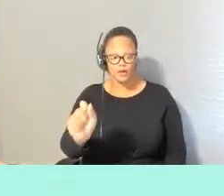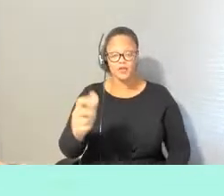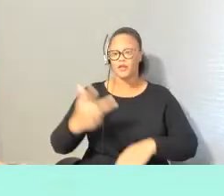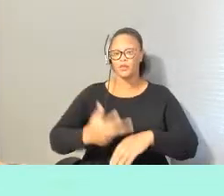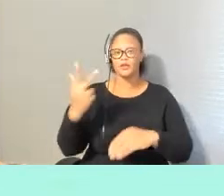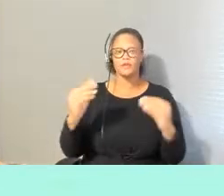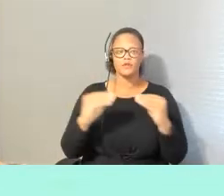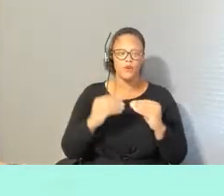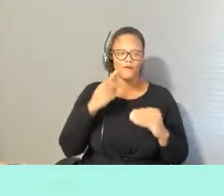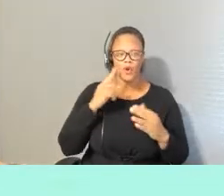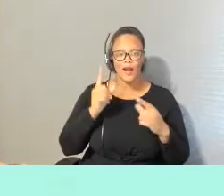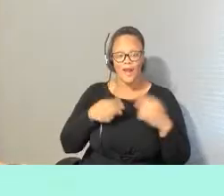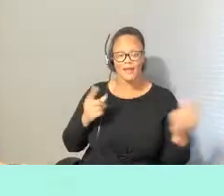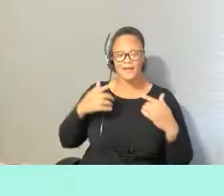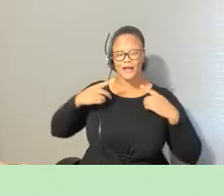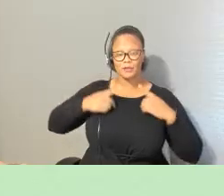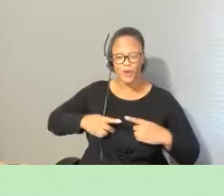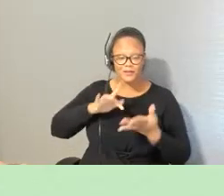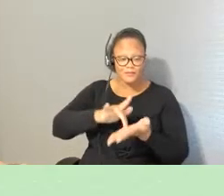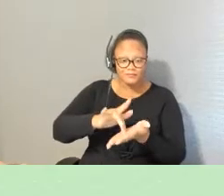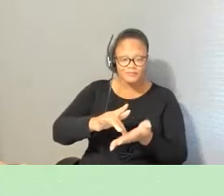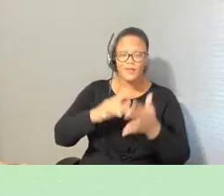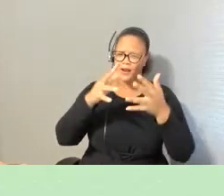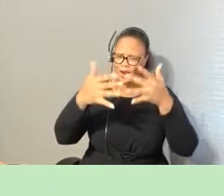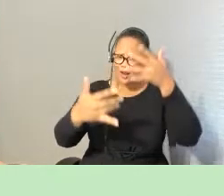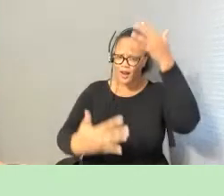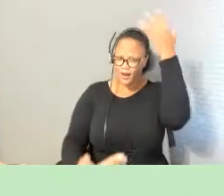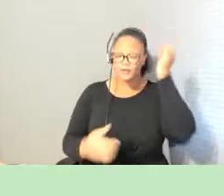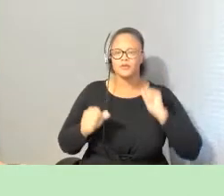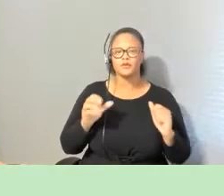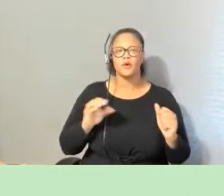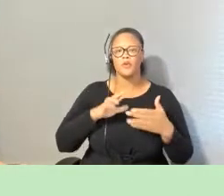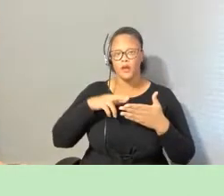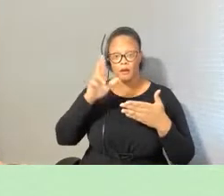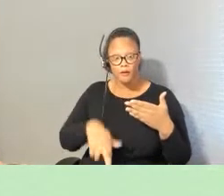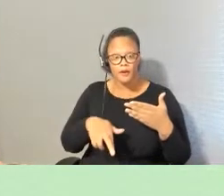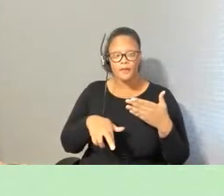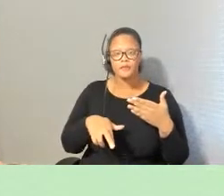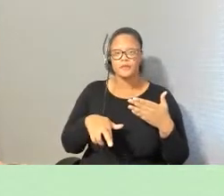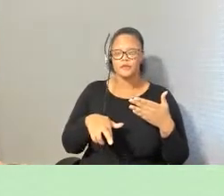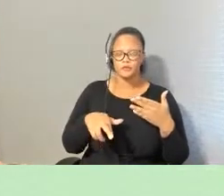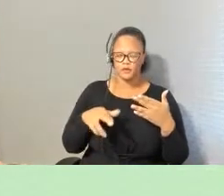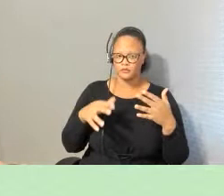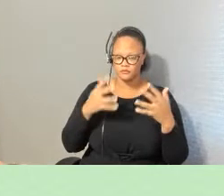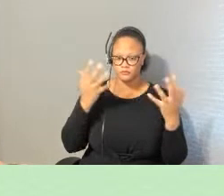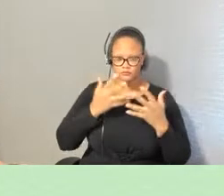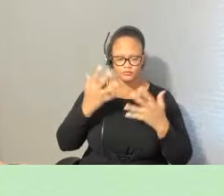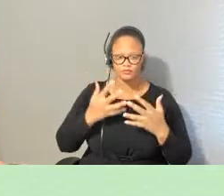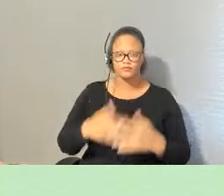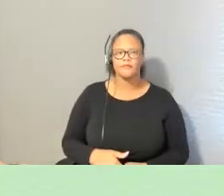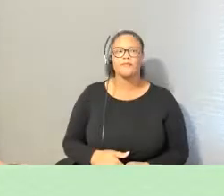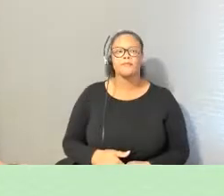antidepressants, all of those different things, okay? So the outcomes are alarming. And so we see that